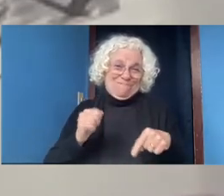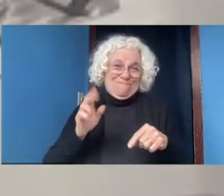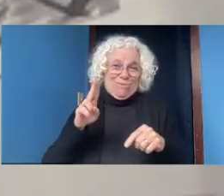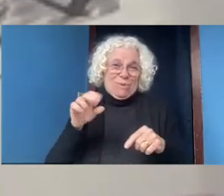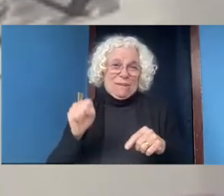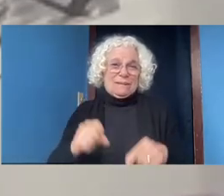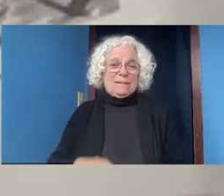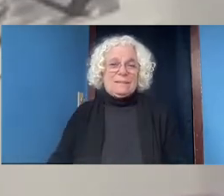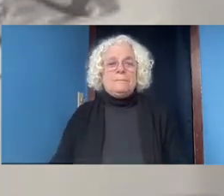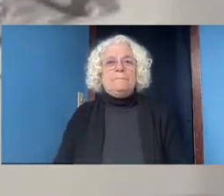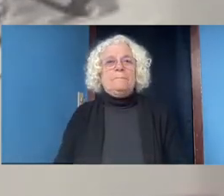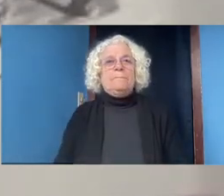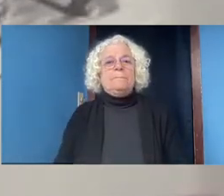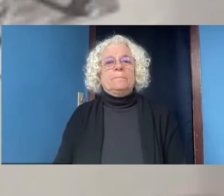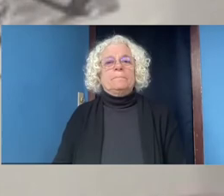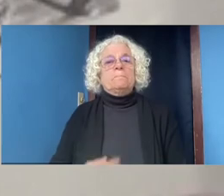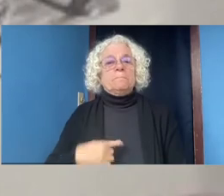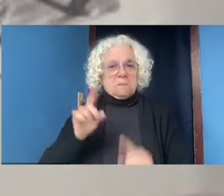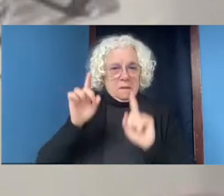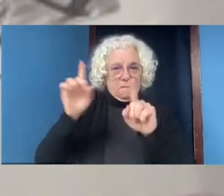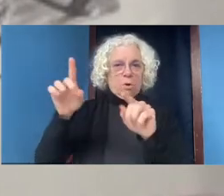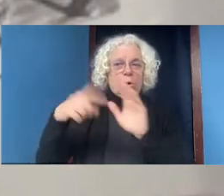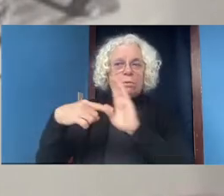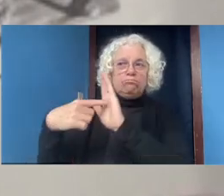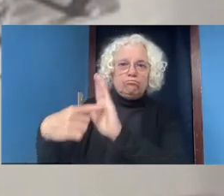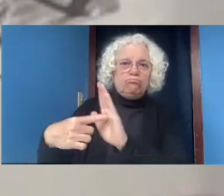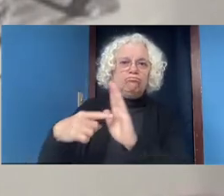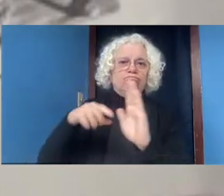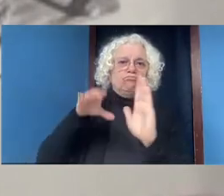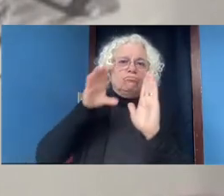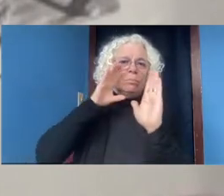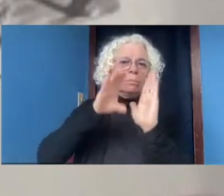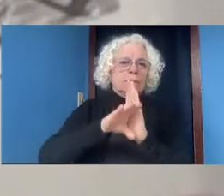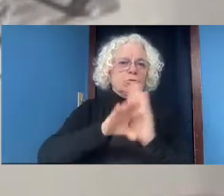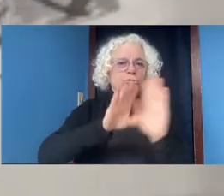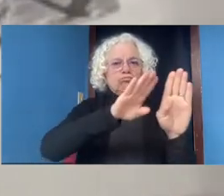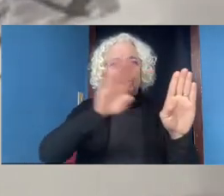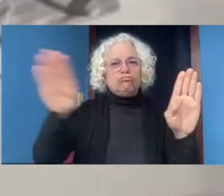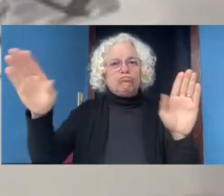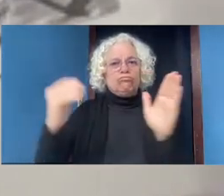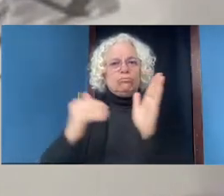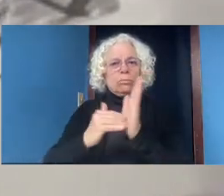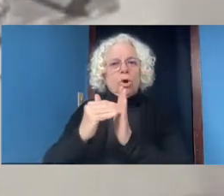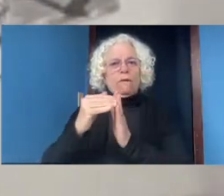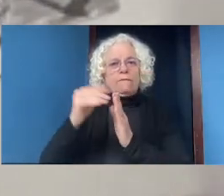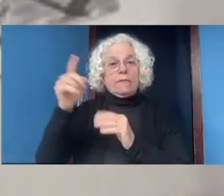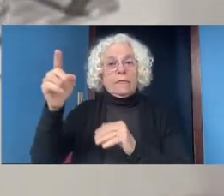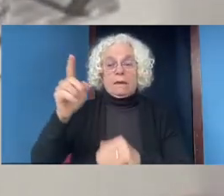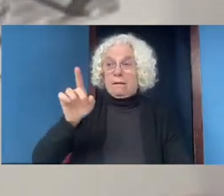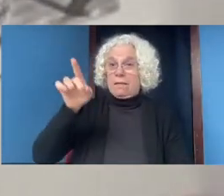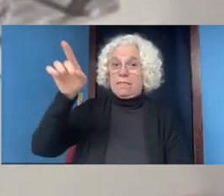I've had some shows up there and had them bring me up and treat me